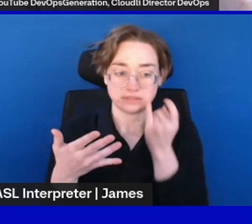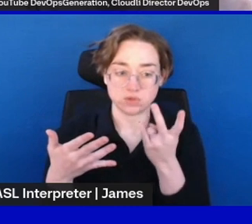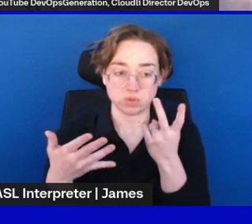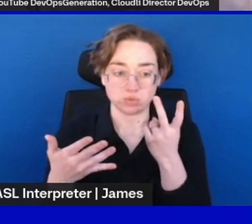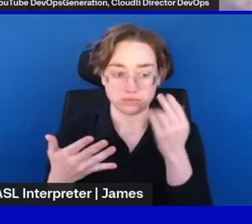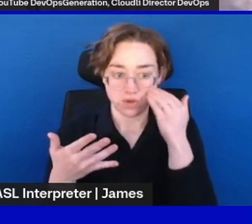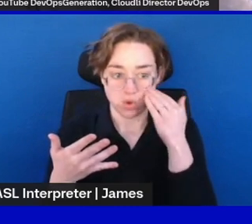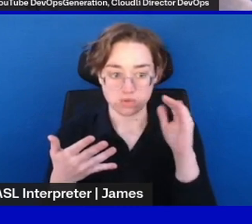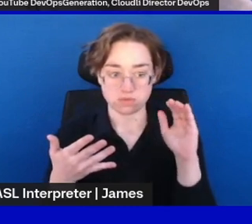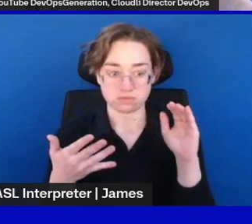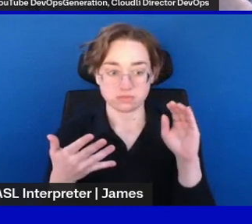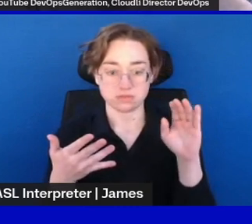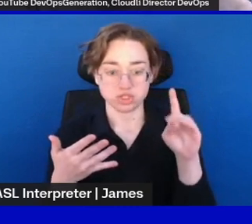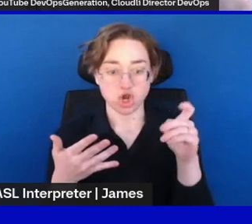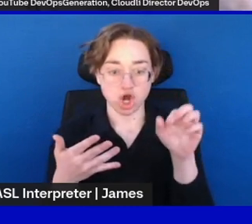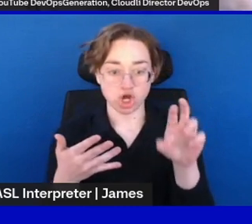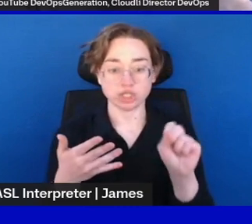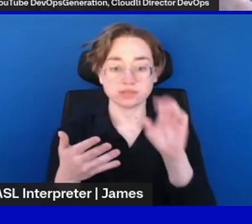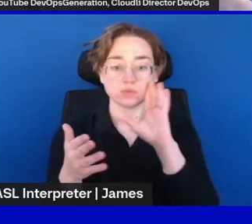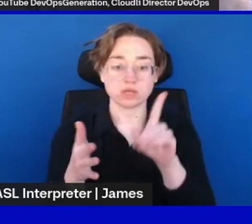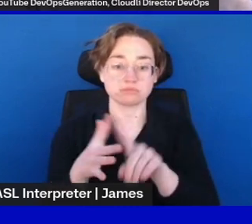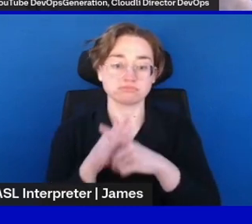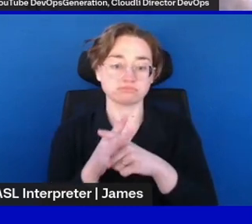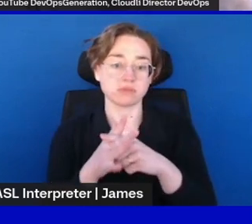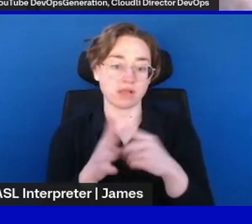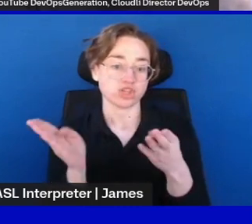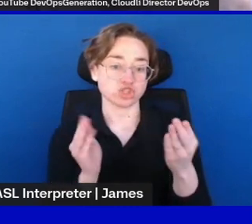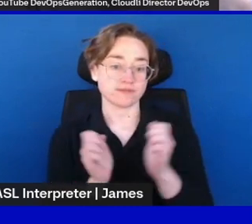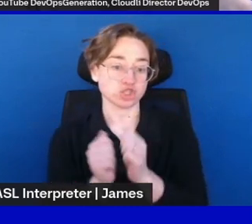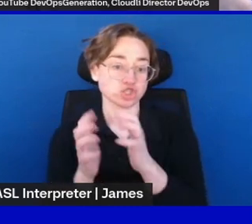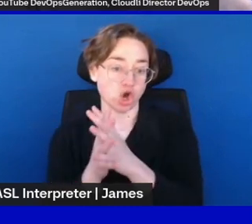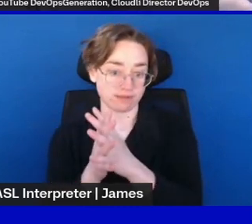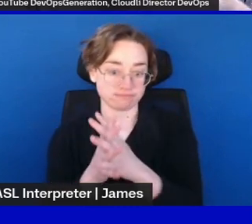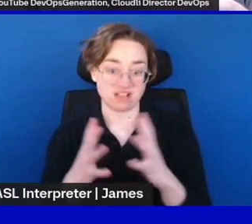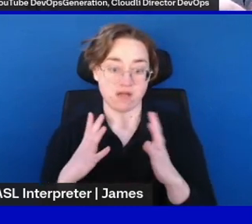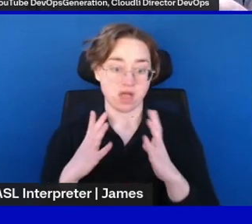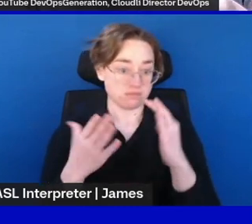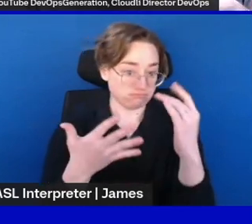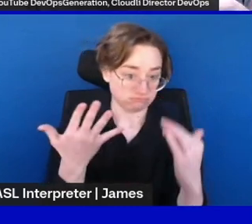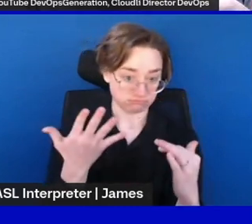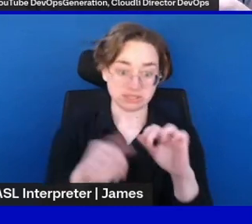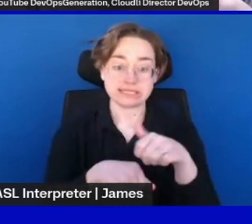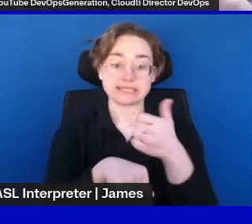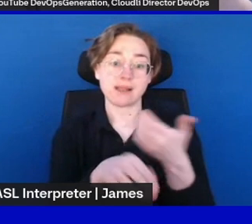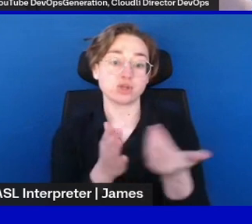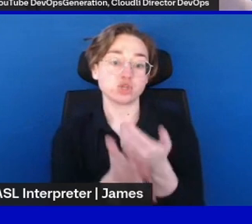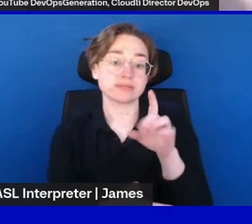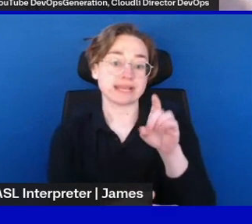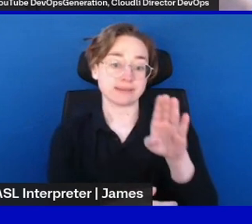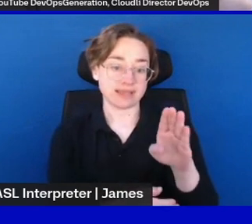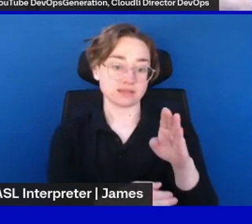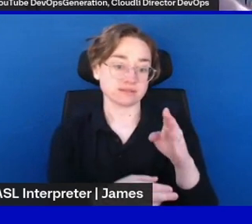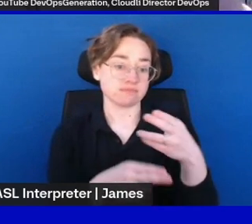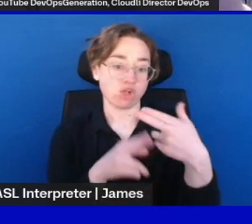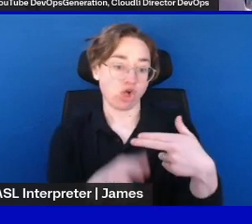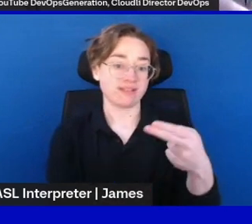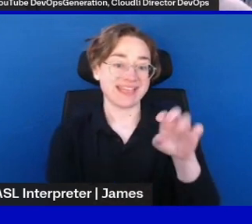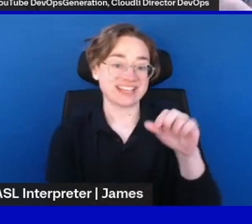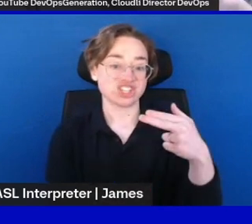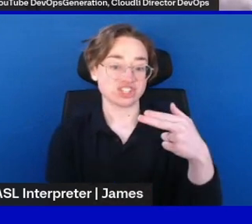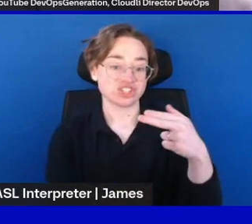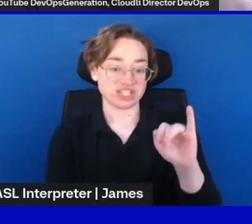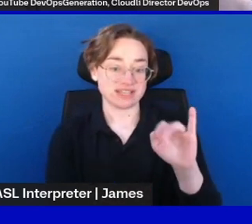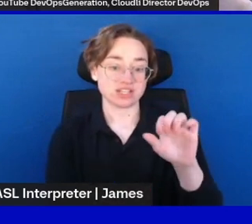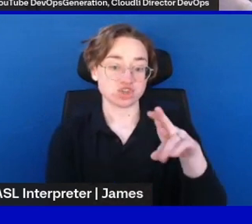will be executed on server startup. So finally here, I say we're going to create a new database, HashiTalk 2025. We have the